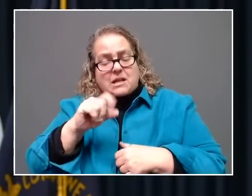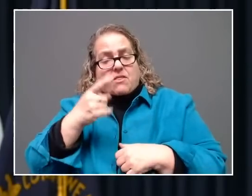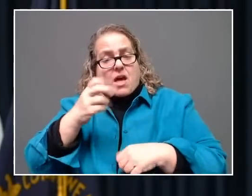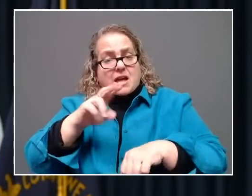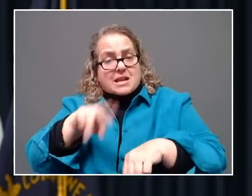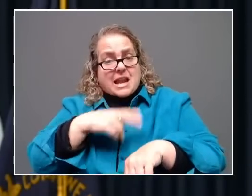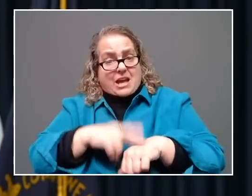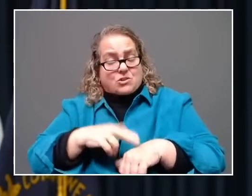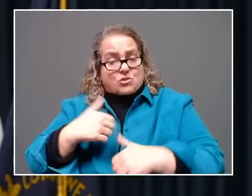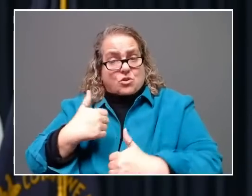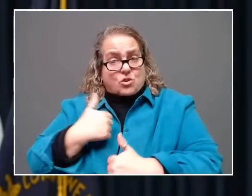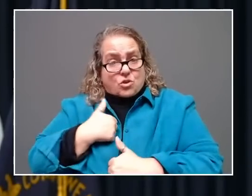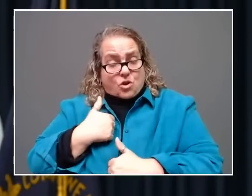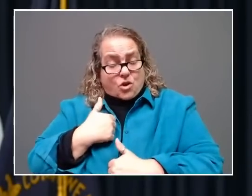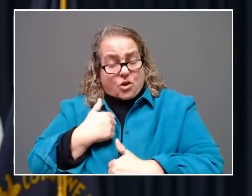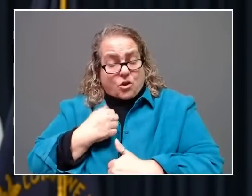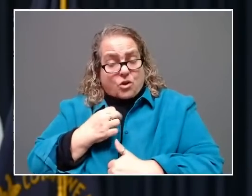Guard,